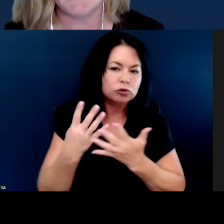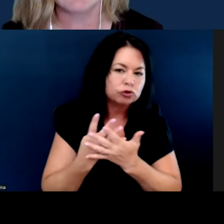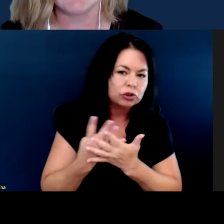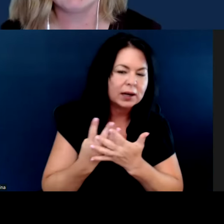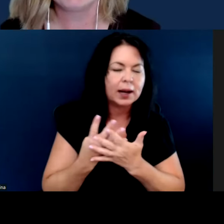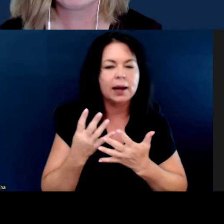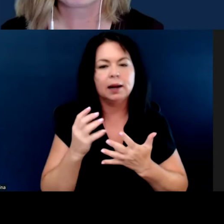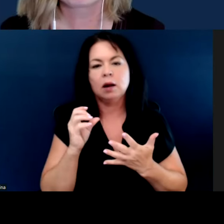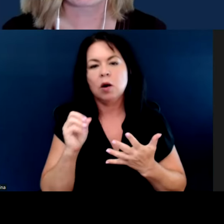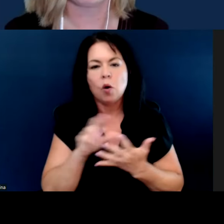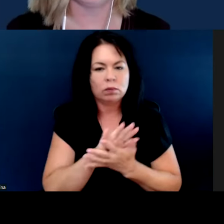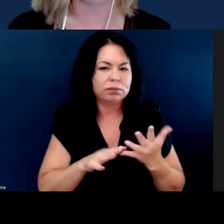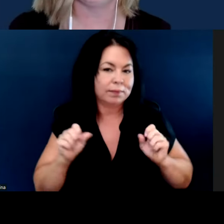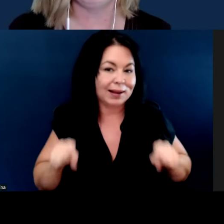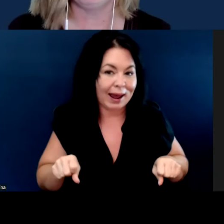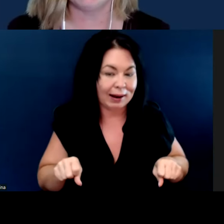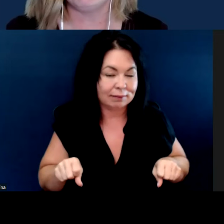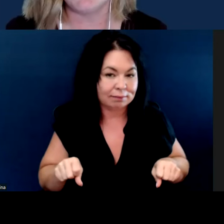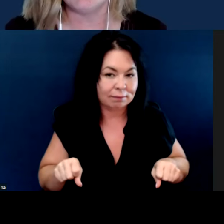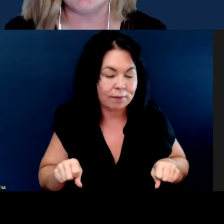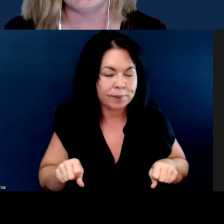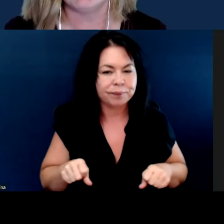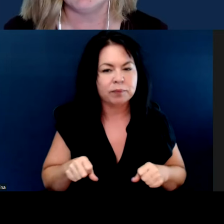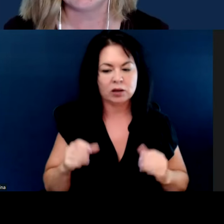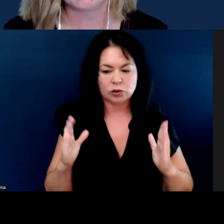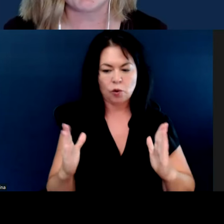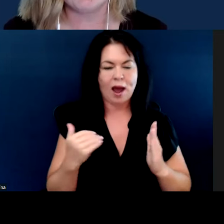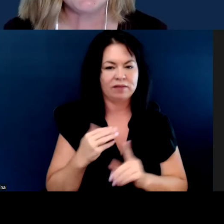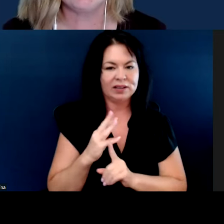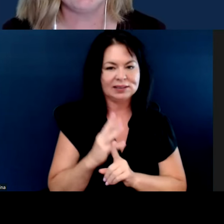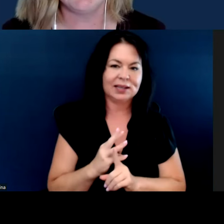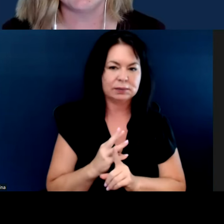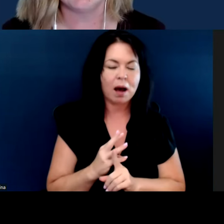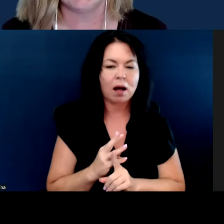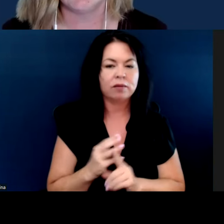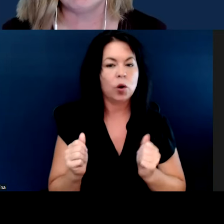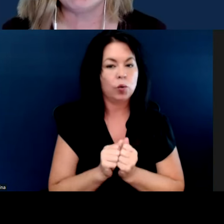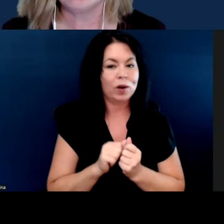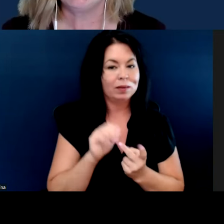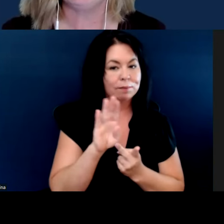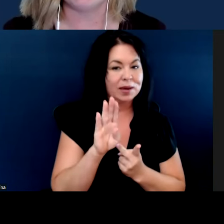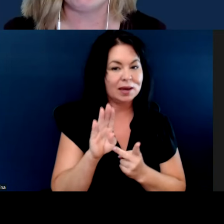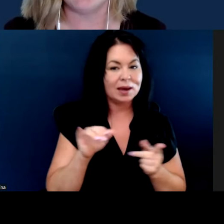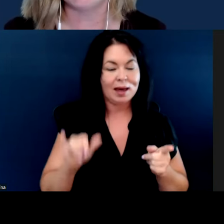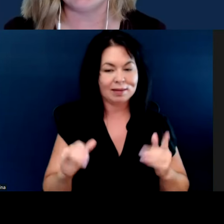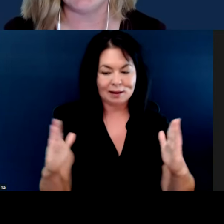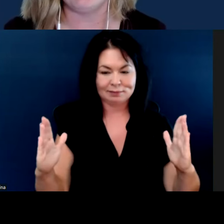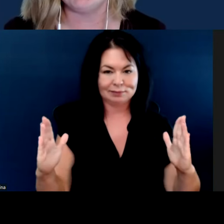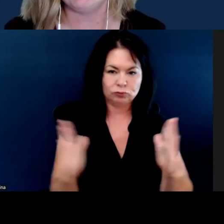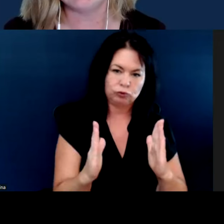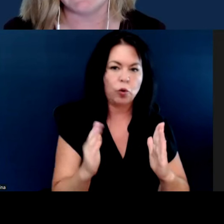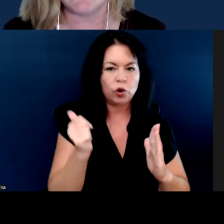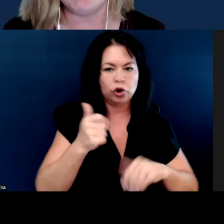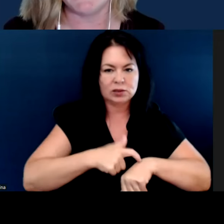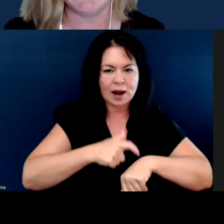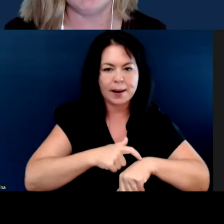health background. Okay, so be aware of that. You have a shorter window here without any type of health screening if you